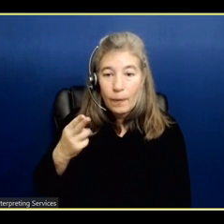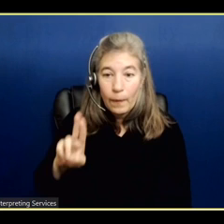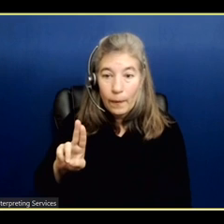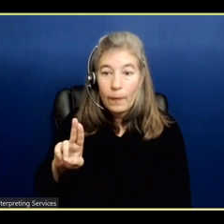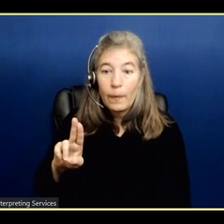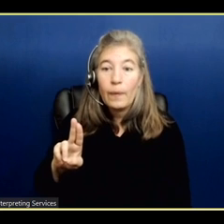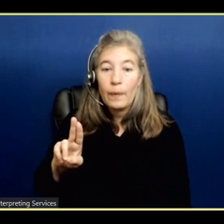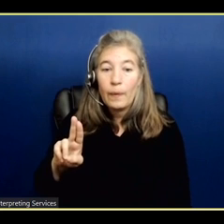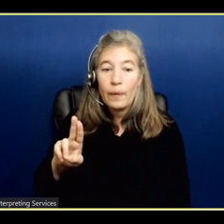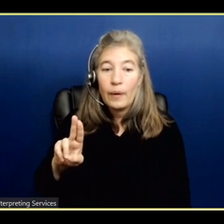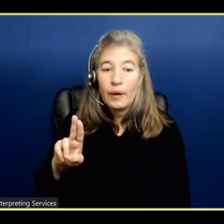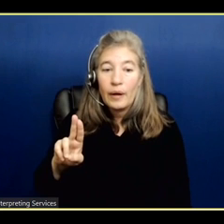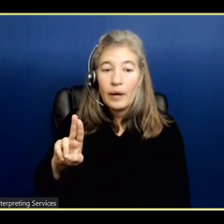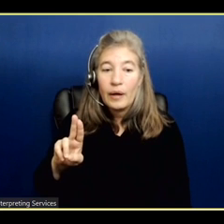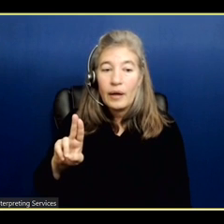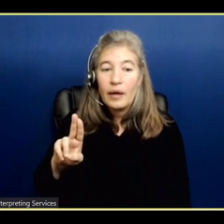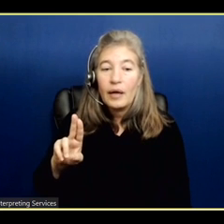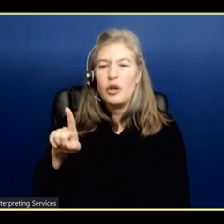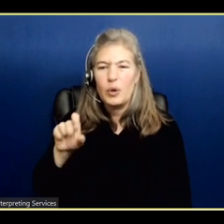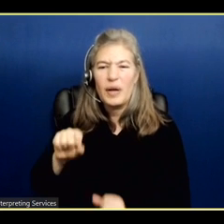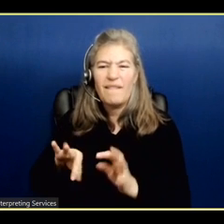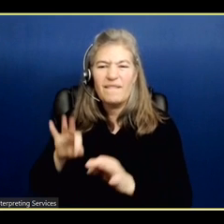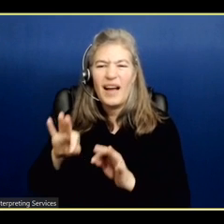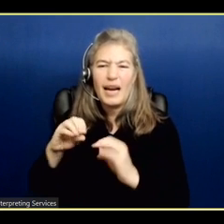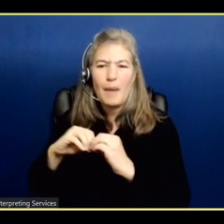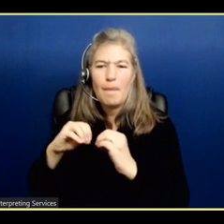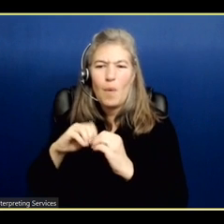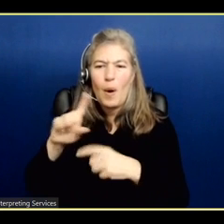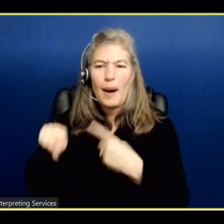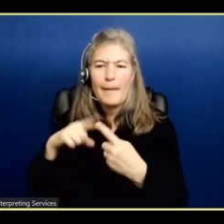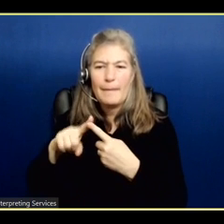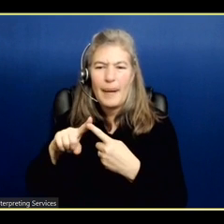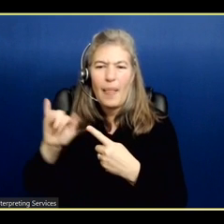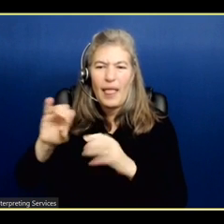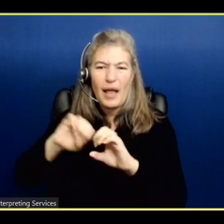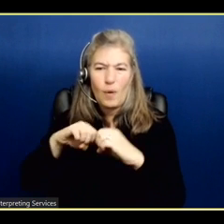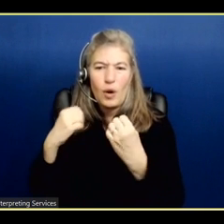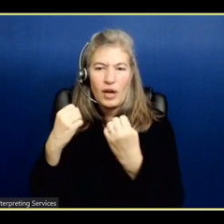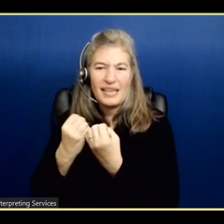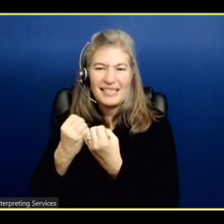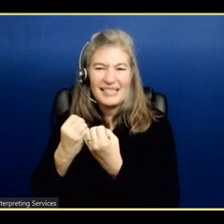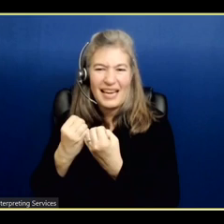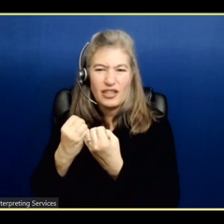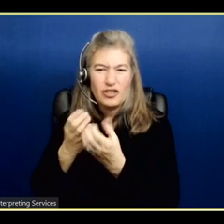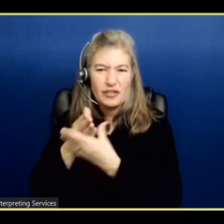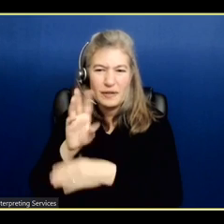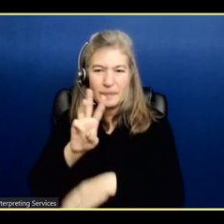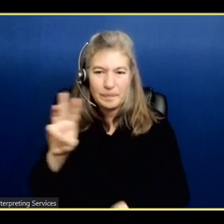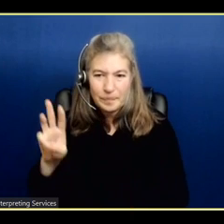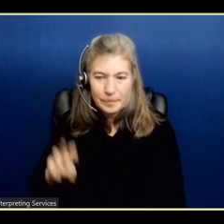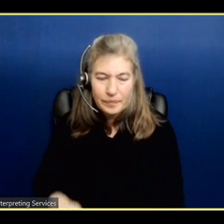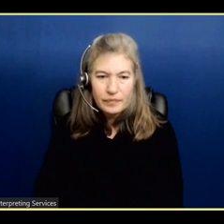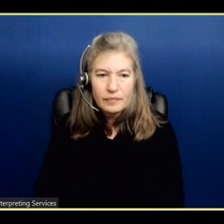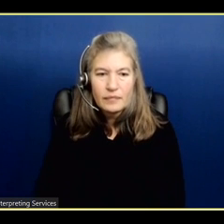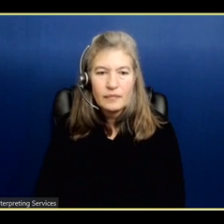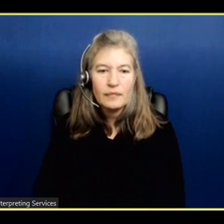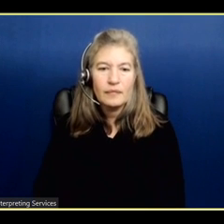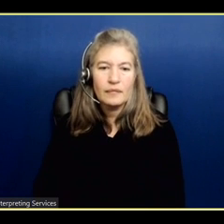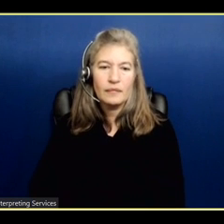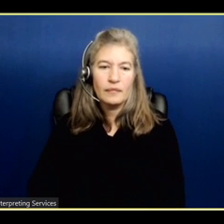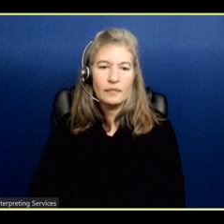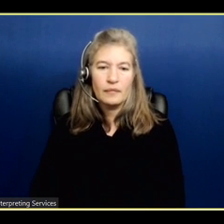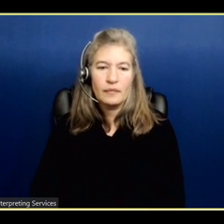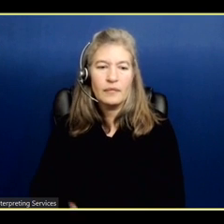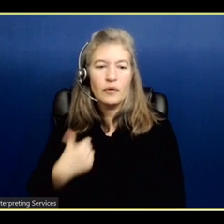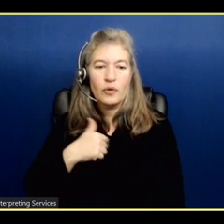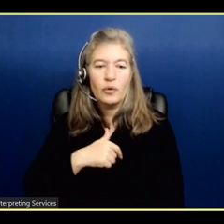reach. When we come out of this first urgent phase of the pandemic, the census figures will add to a longer-term, inequitable phase for our communities